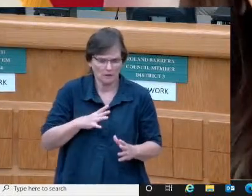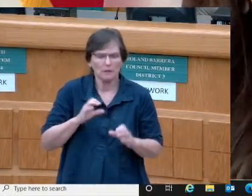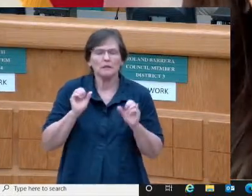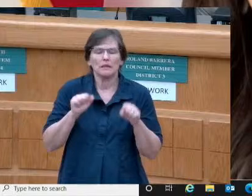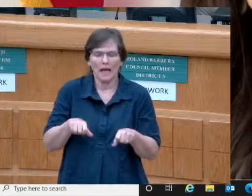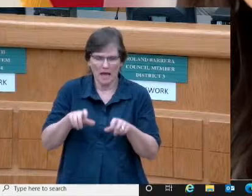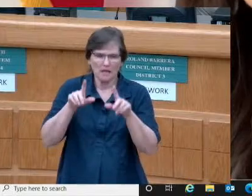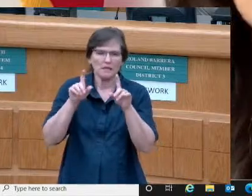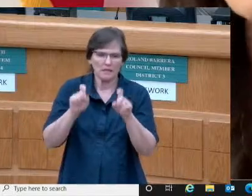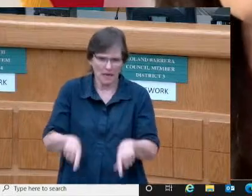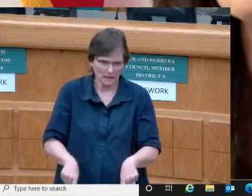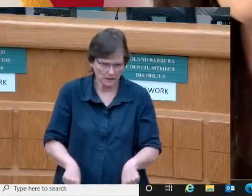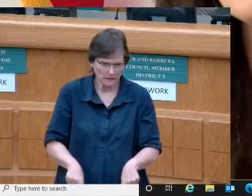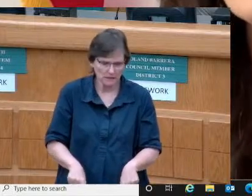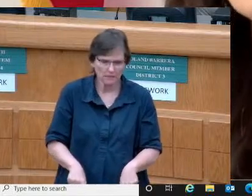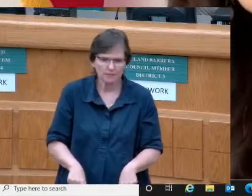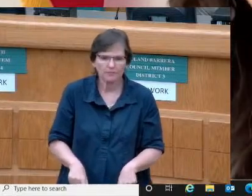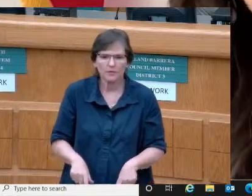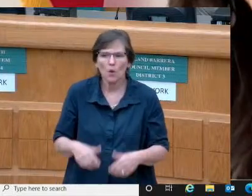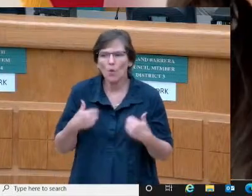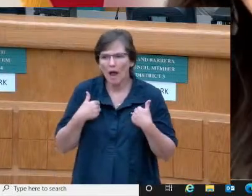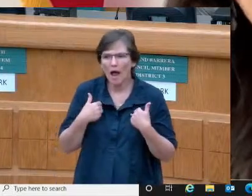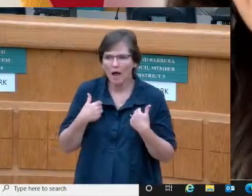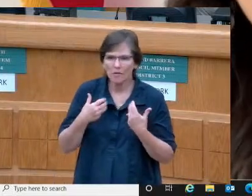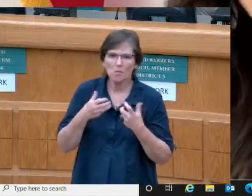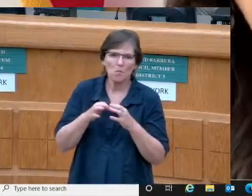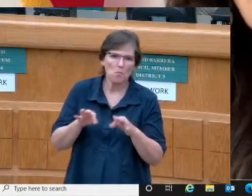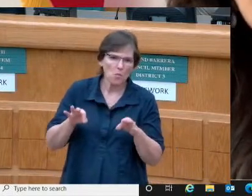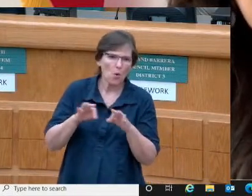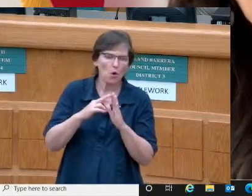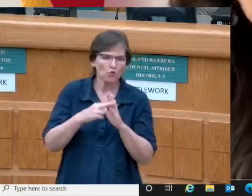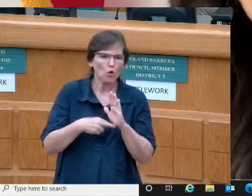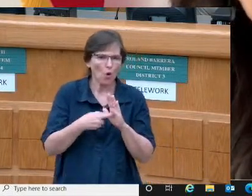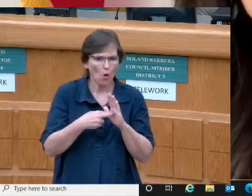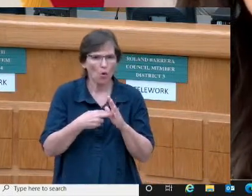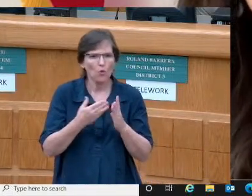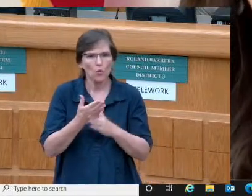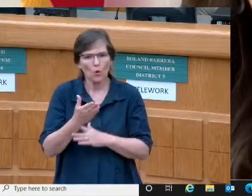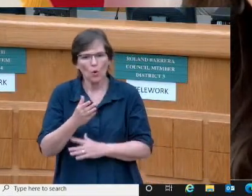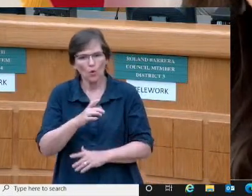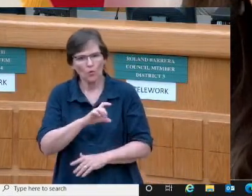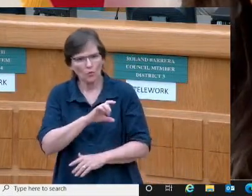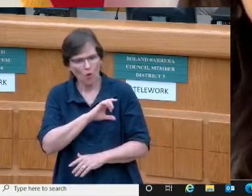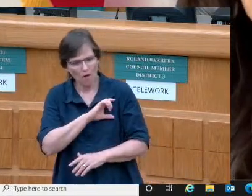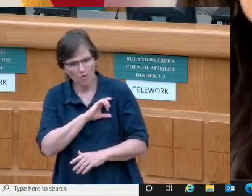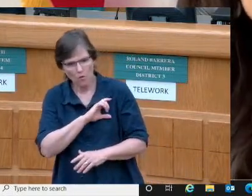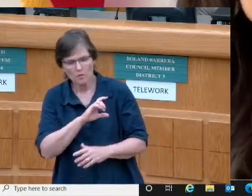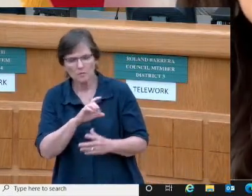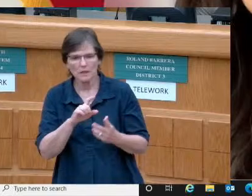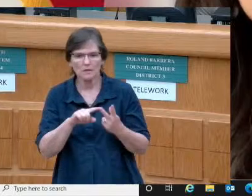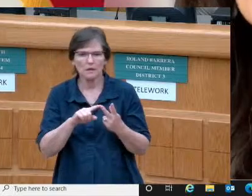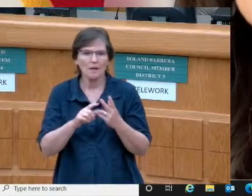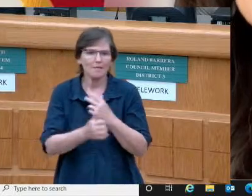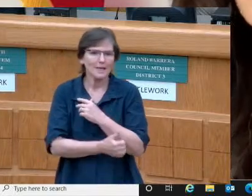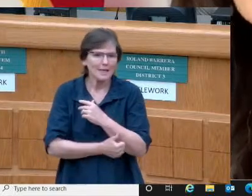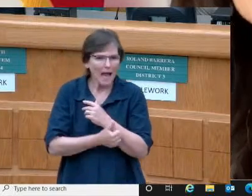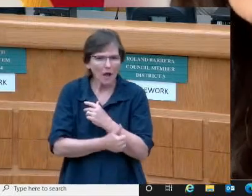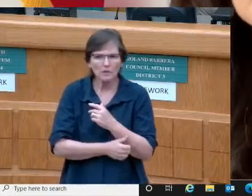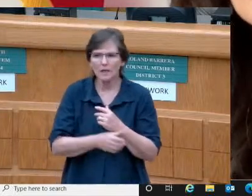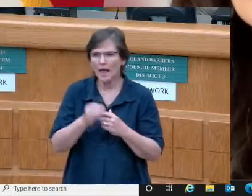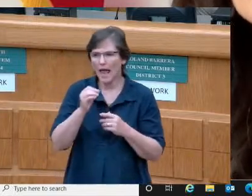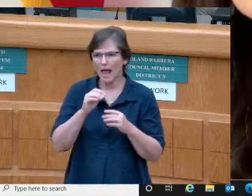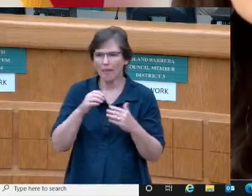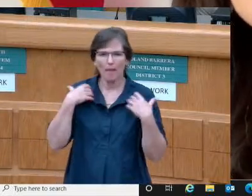city's perspective through law enforcement. CCPD, my hat is always off to you. and our county, who helped set up all